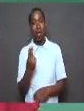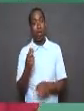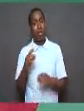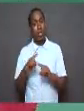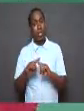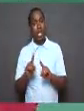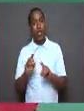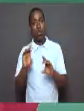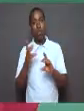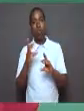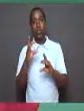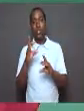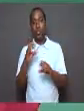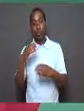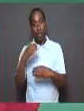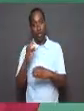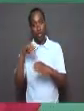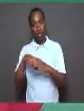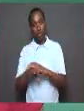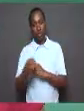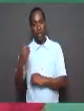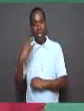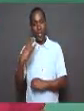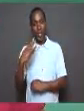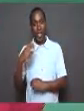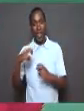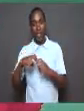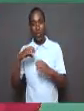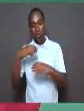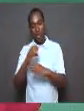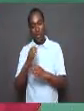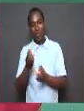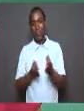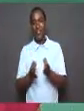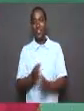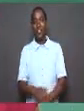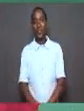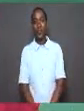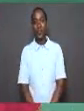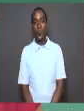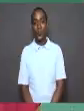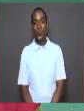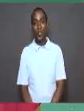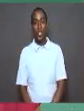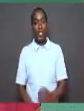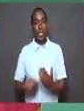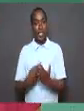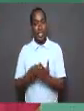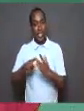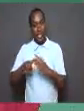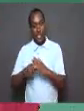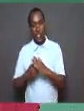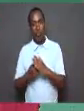parts on the light and electron microscope. Let us start